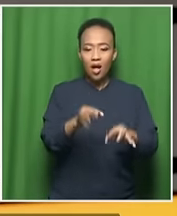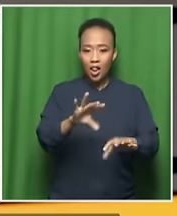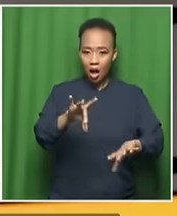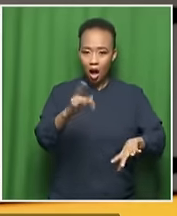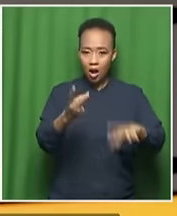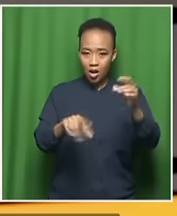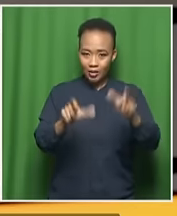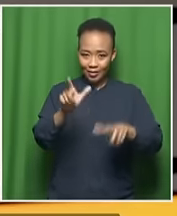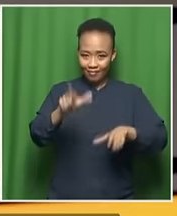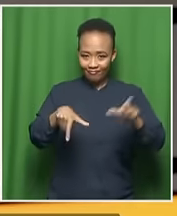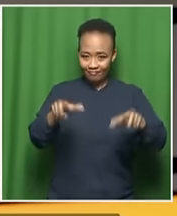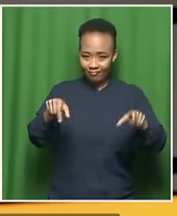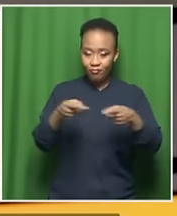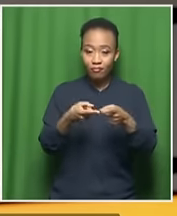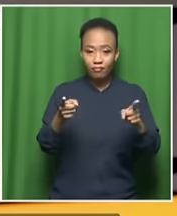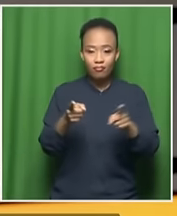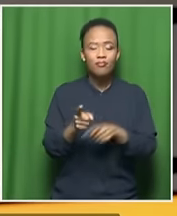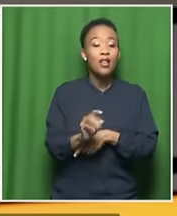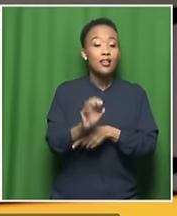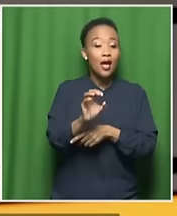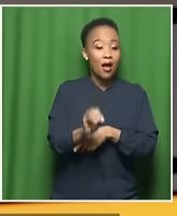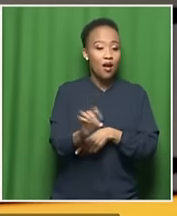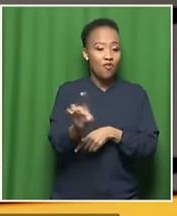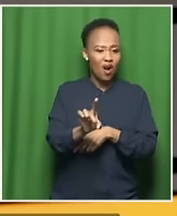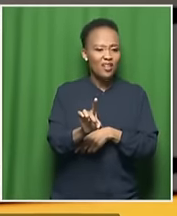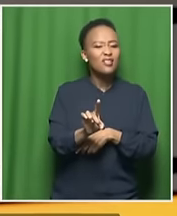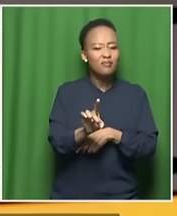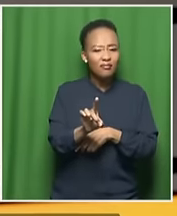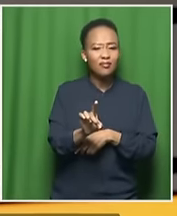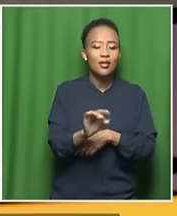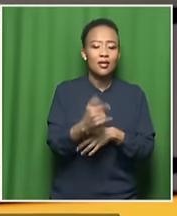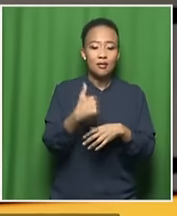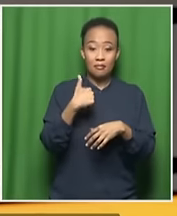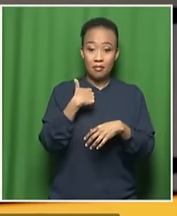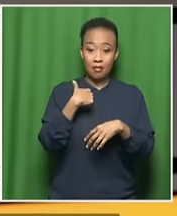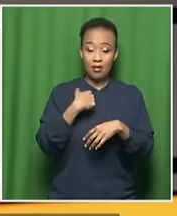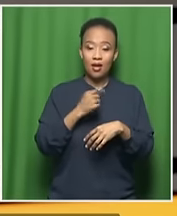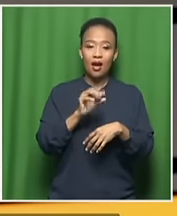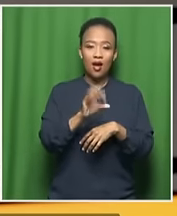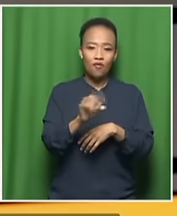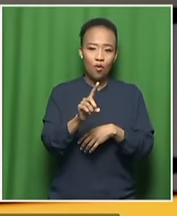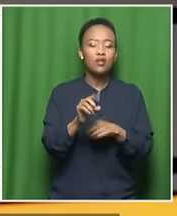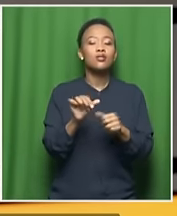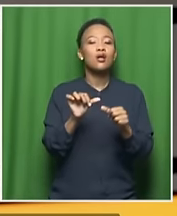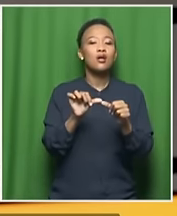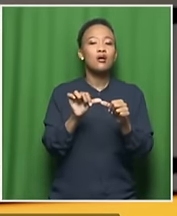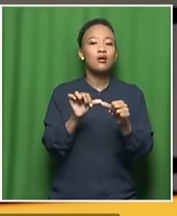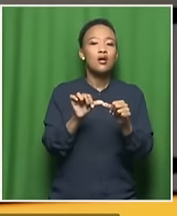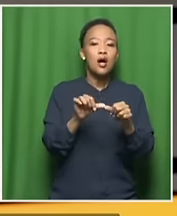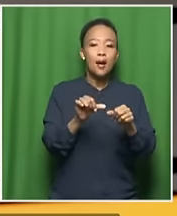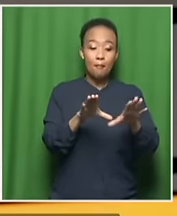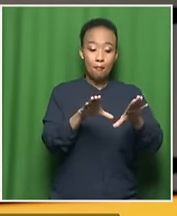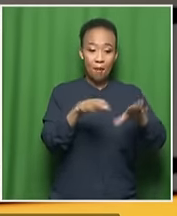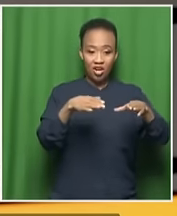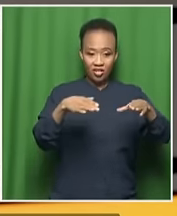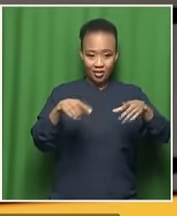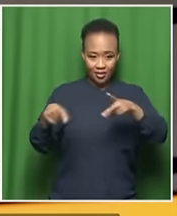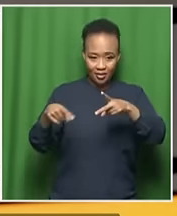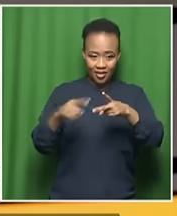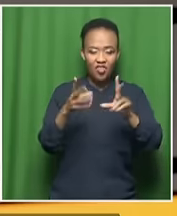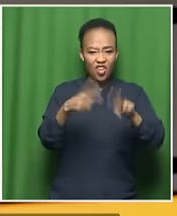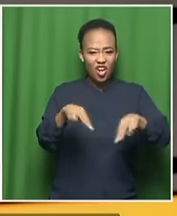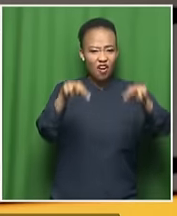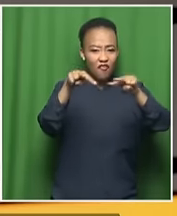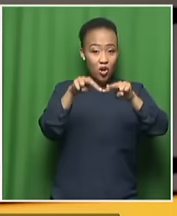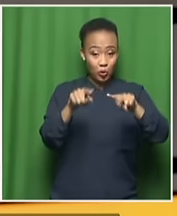the center right as a conservative party with conservative values, which benefit